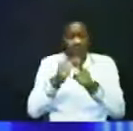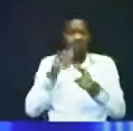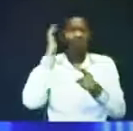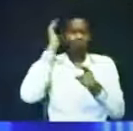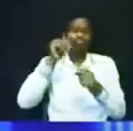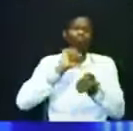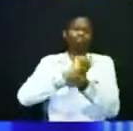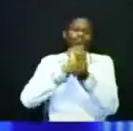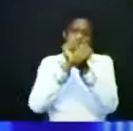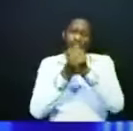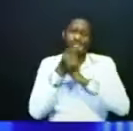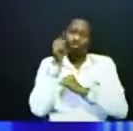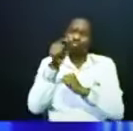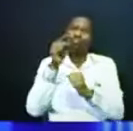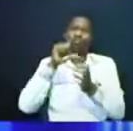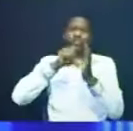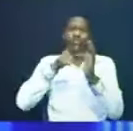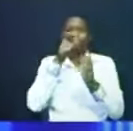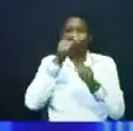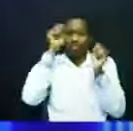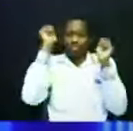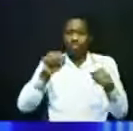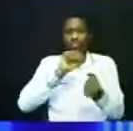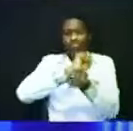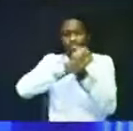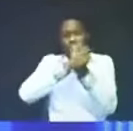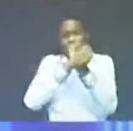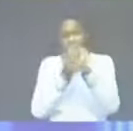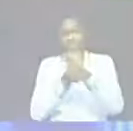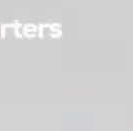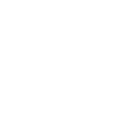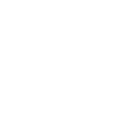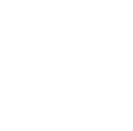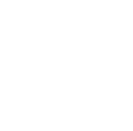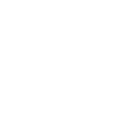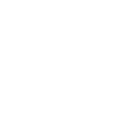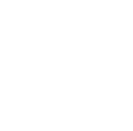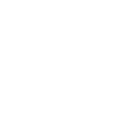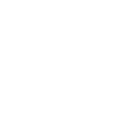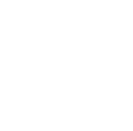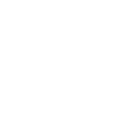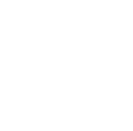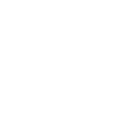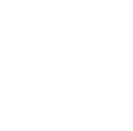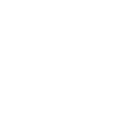will change the society. God bless you.